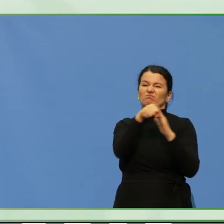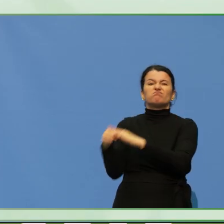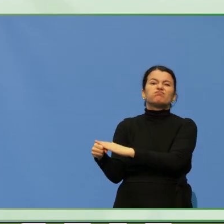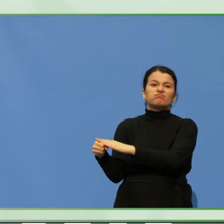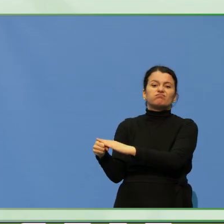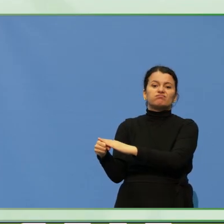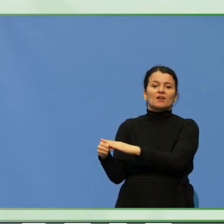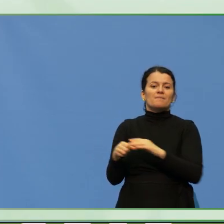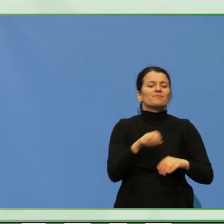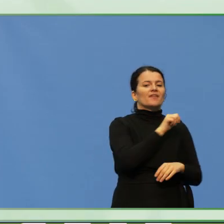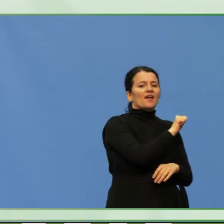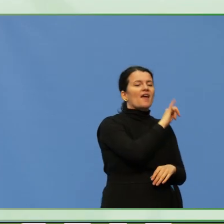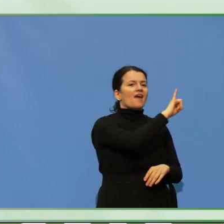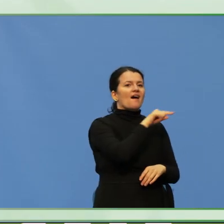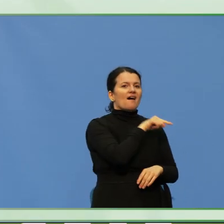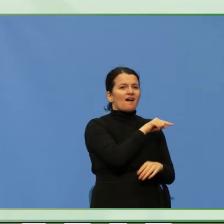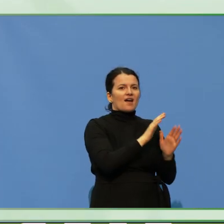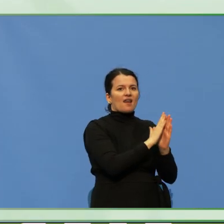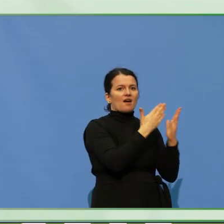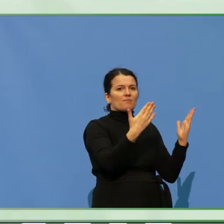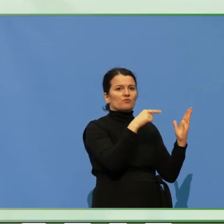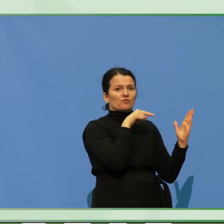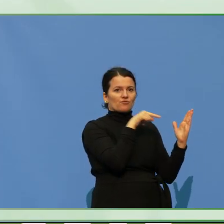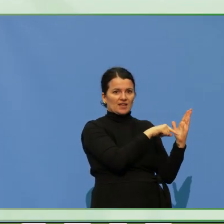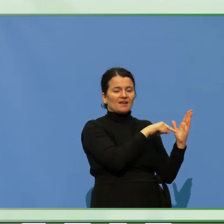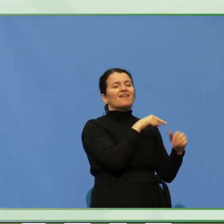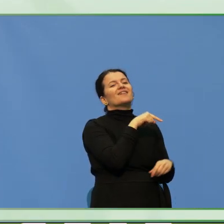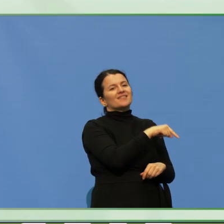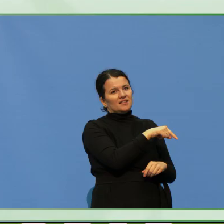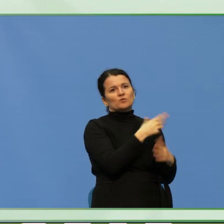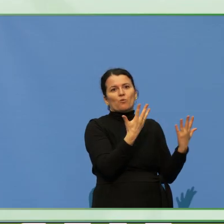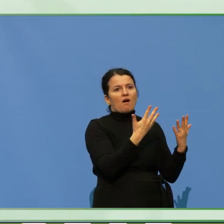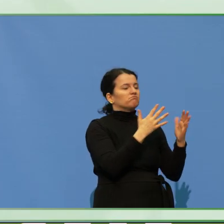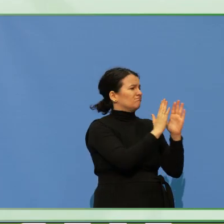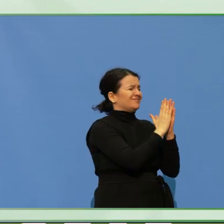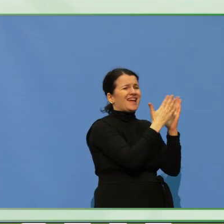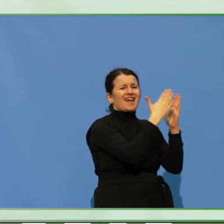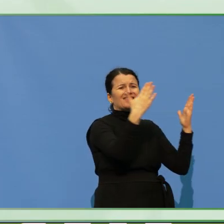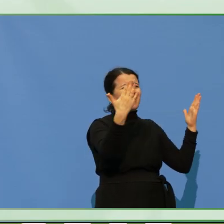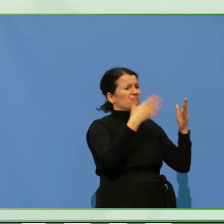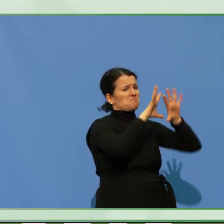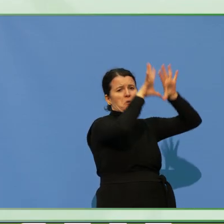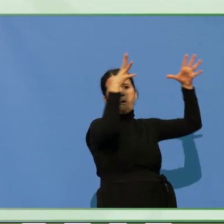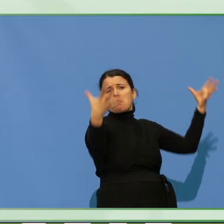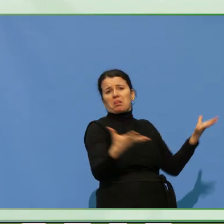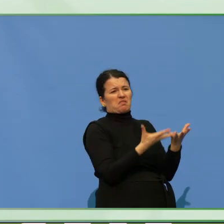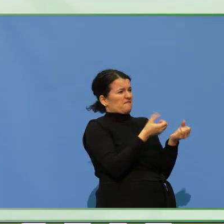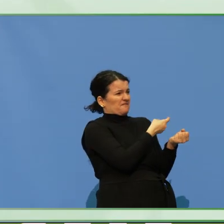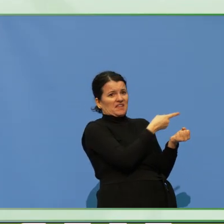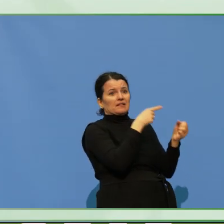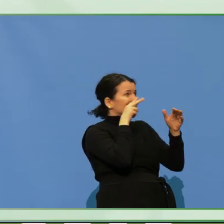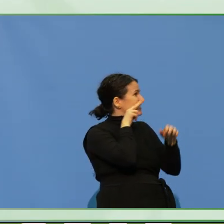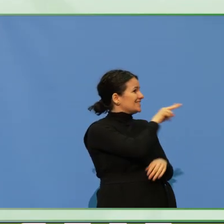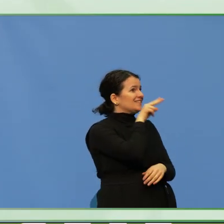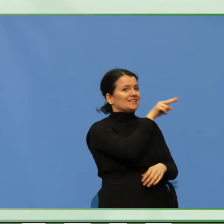on websites, on data that is freely and globally available. Most of those